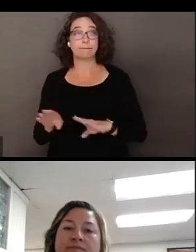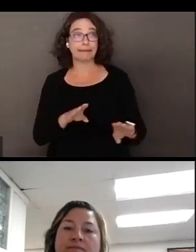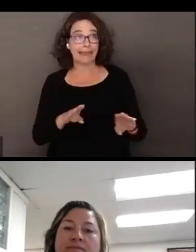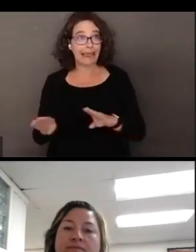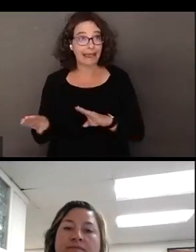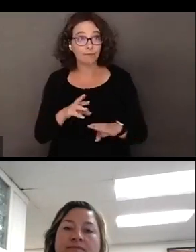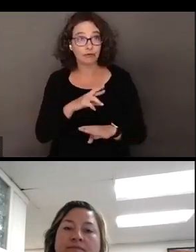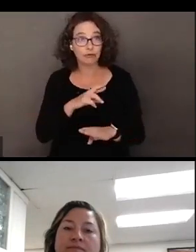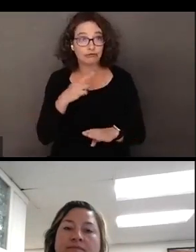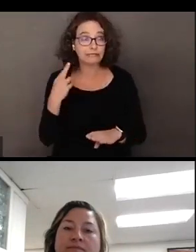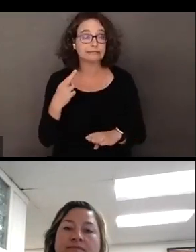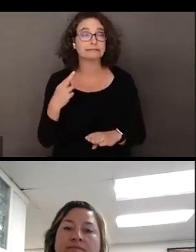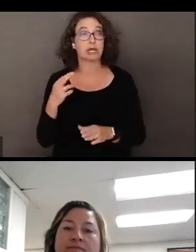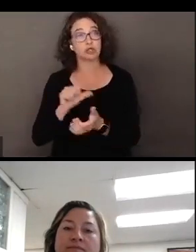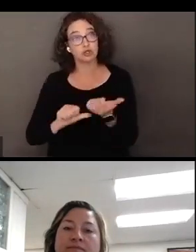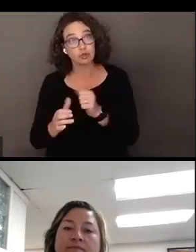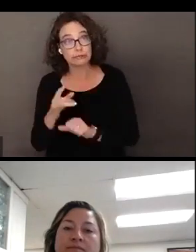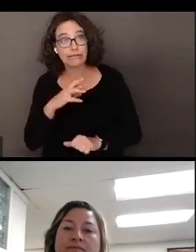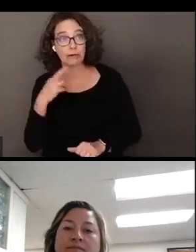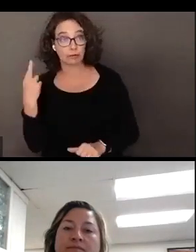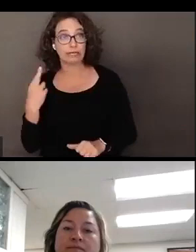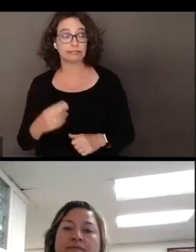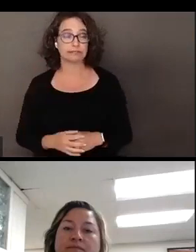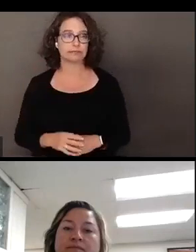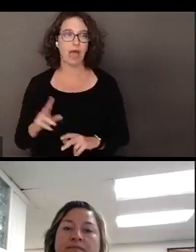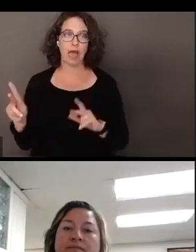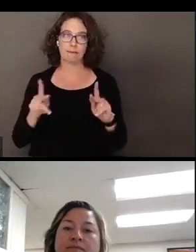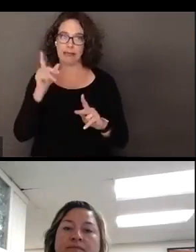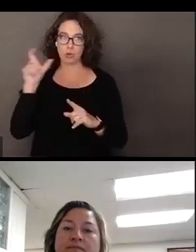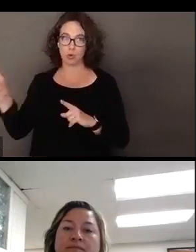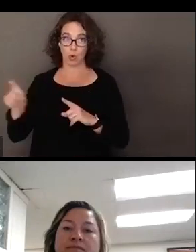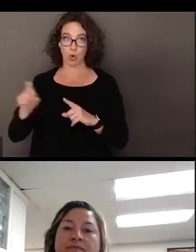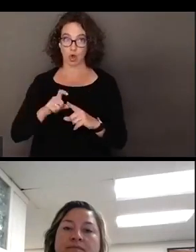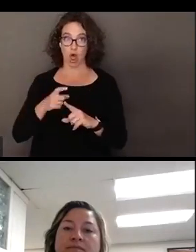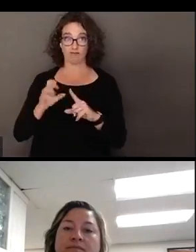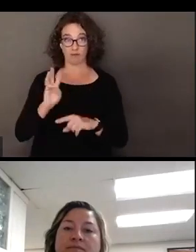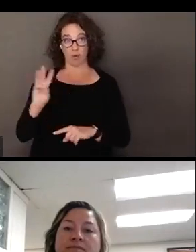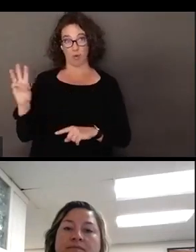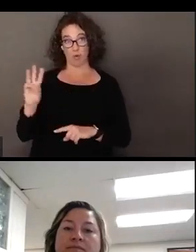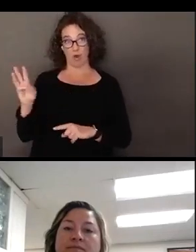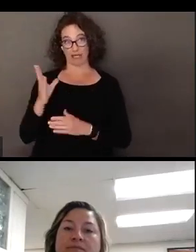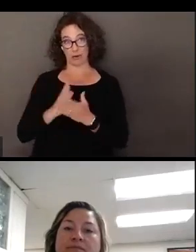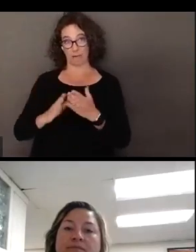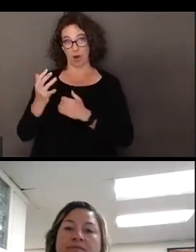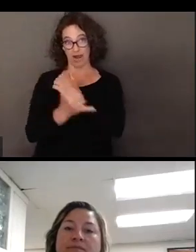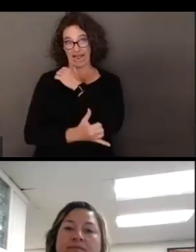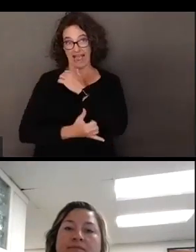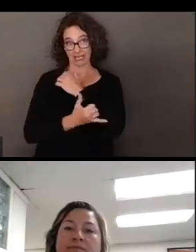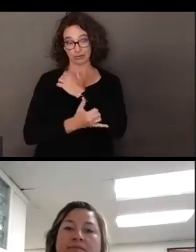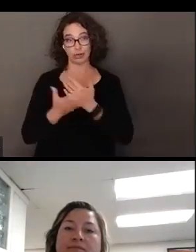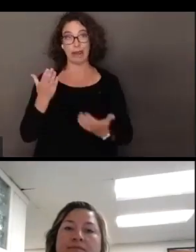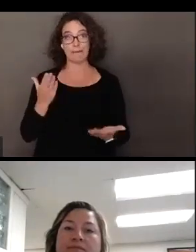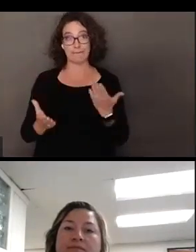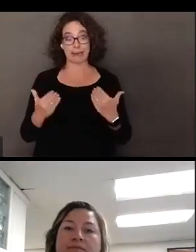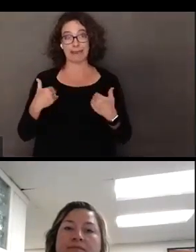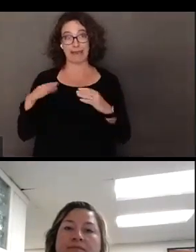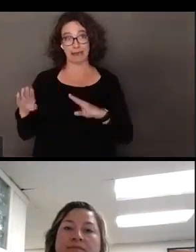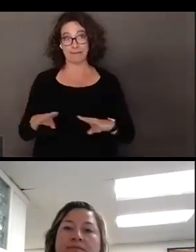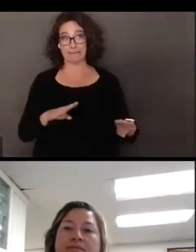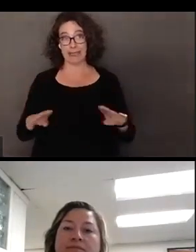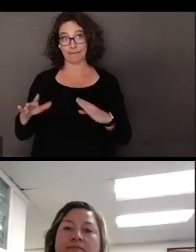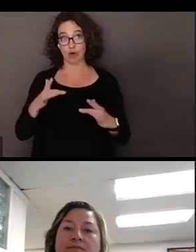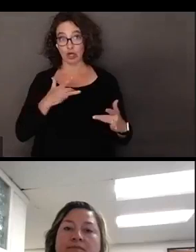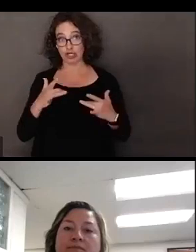risk. So they're a great resource. And people that call in the western part of the country that maybe having a behavioral concern can have